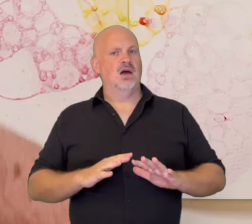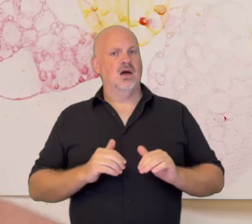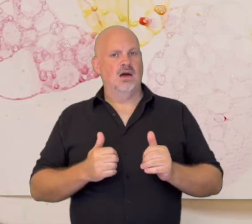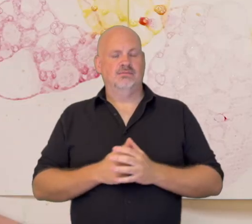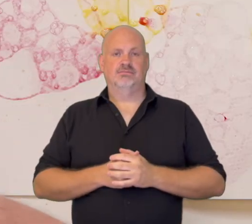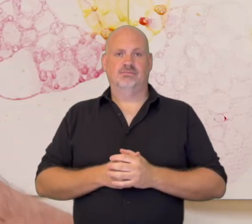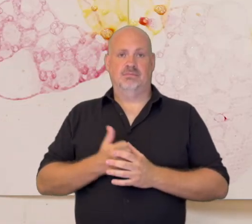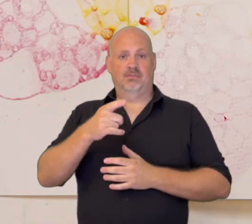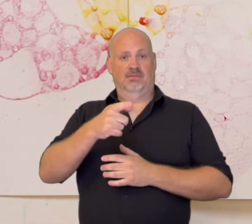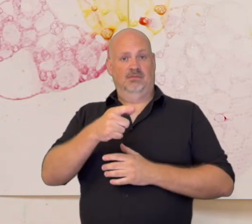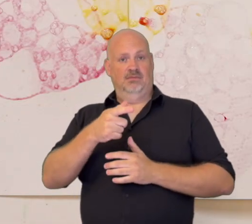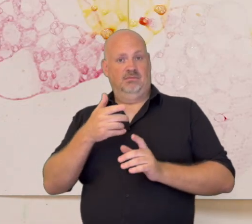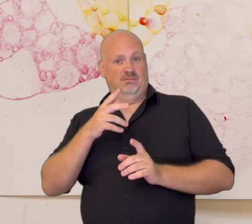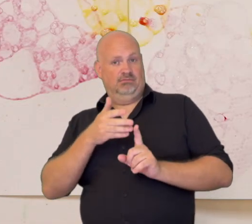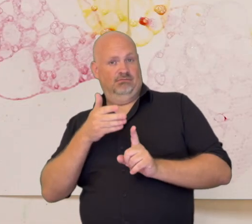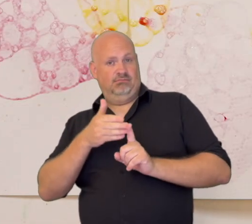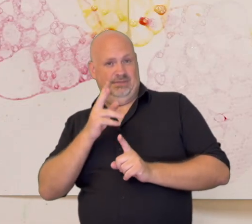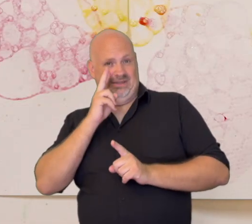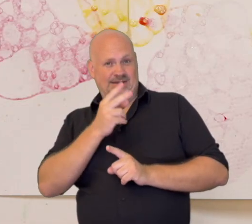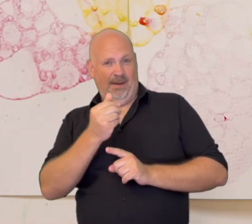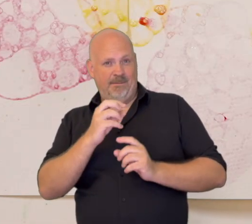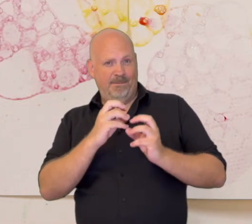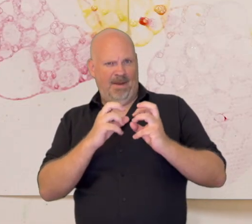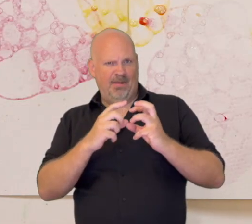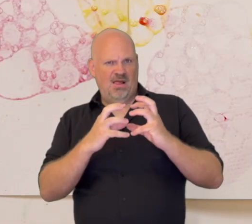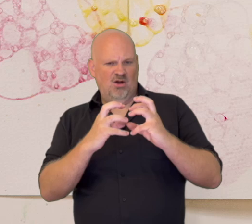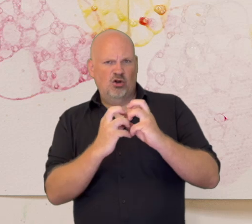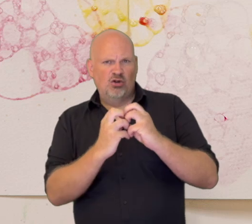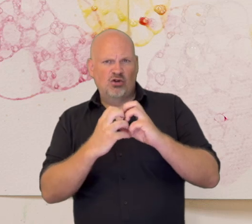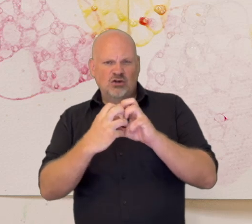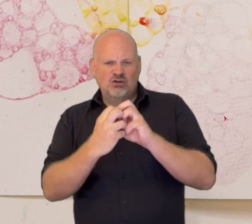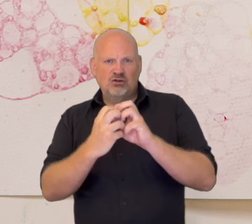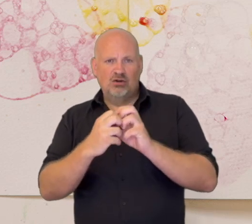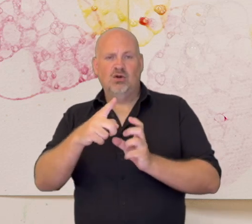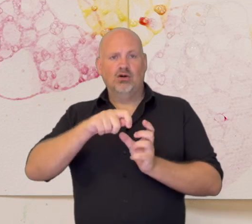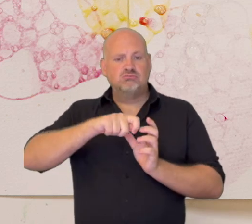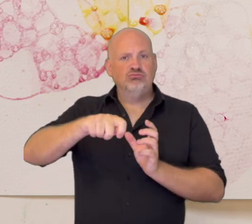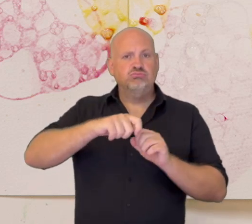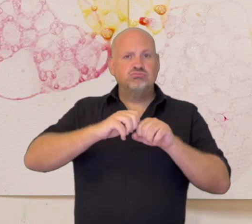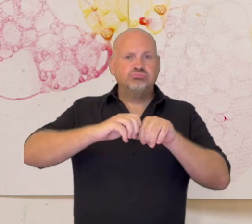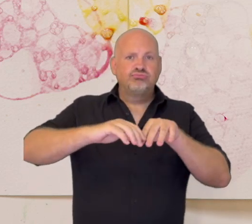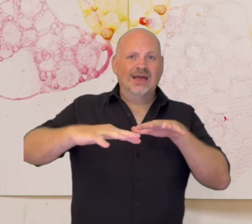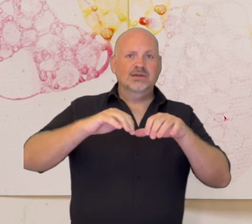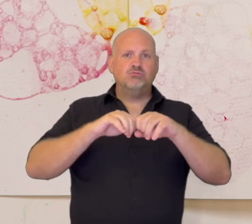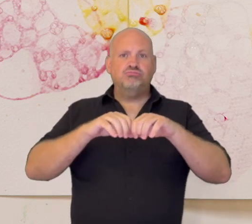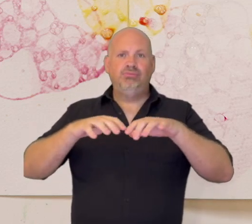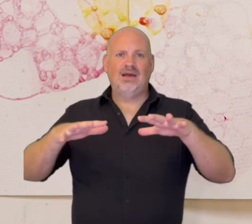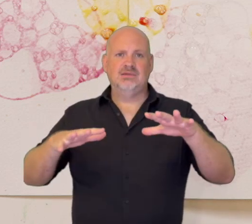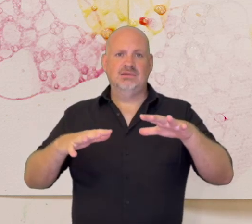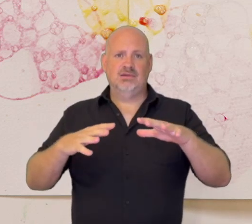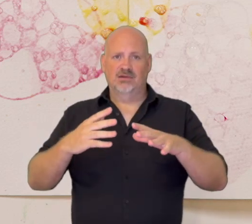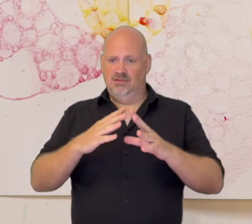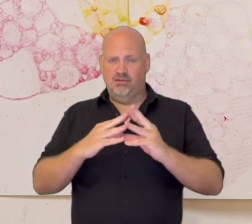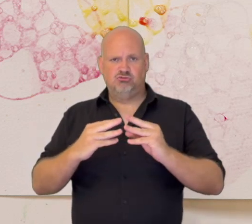You might notice here that some of these kind of more condensed bubbles, if you spread them, they dry